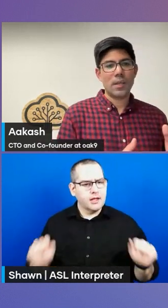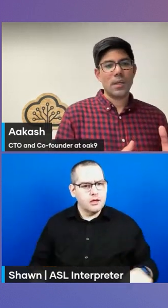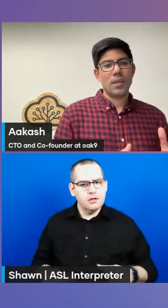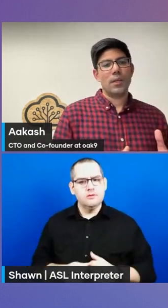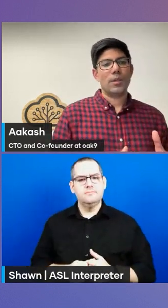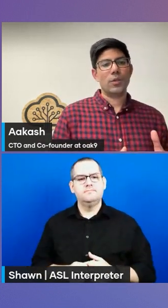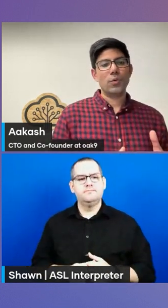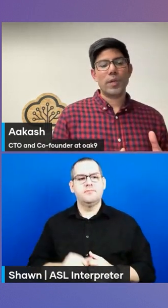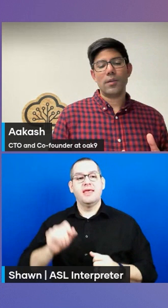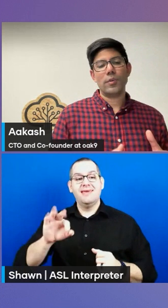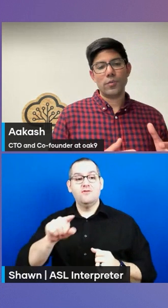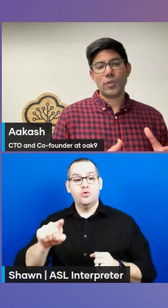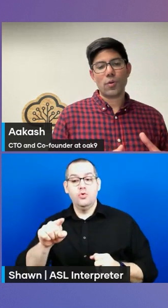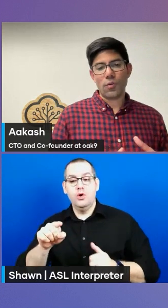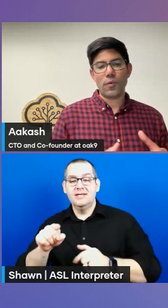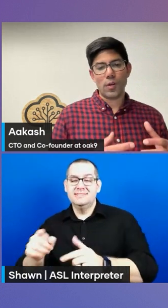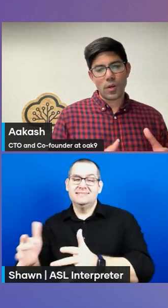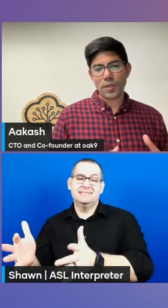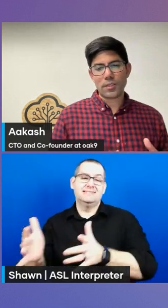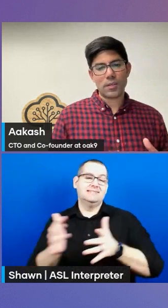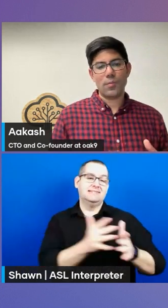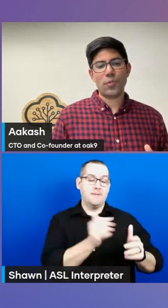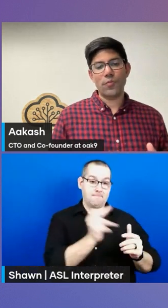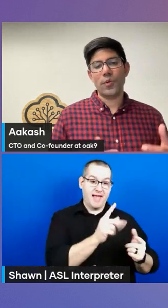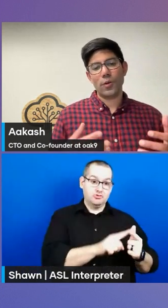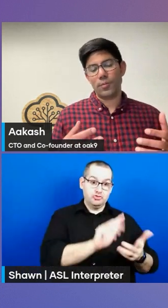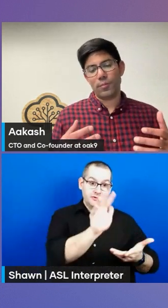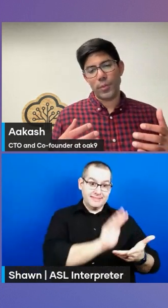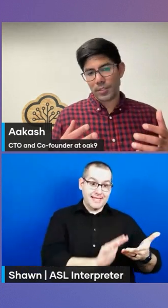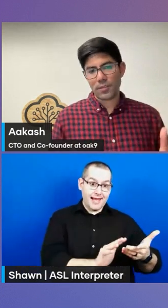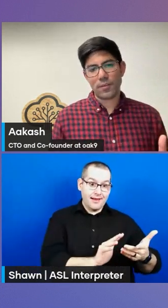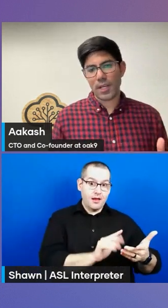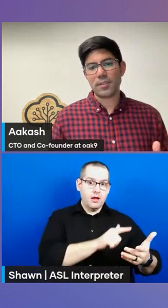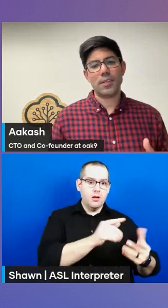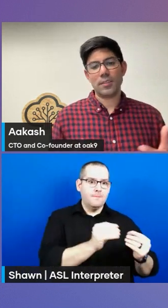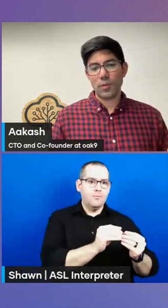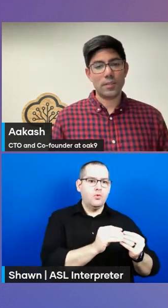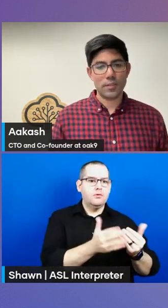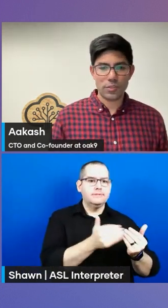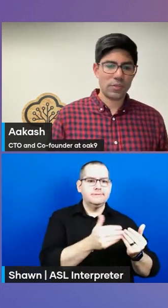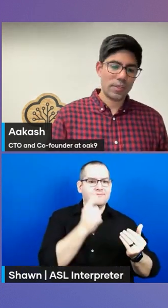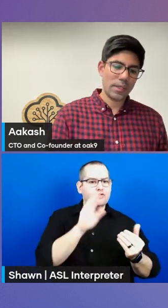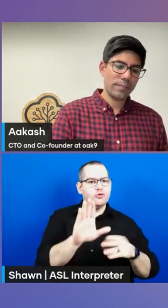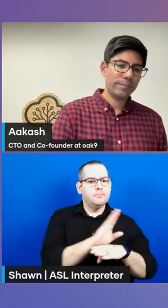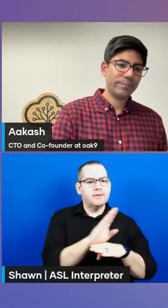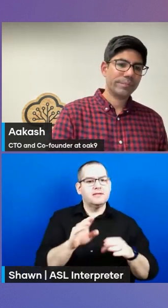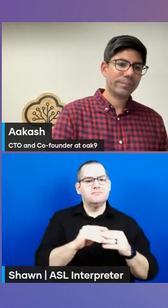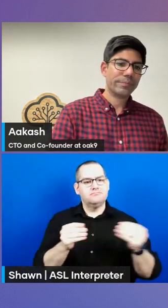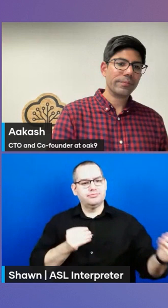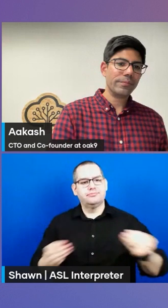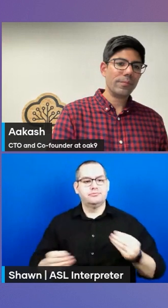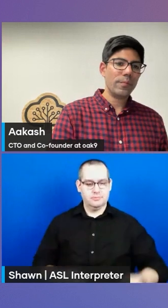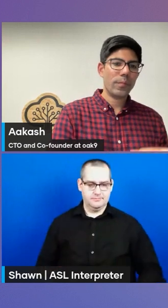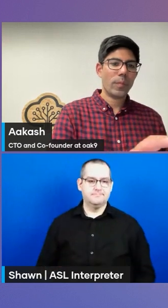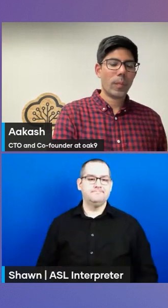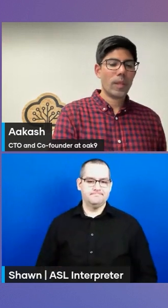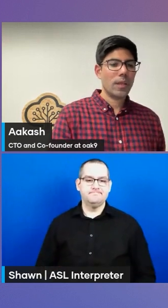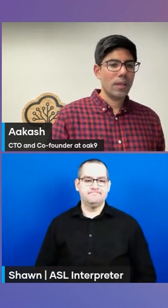design, you can reduce your overall cost, improve your business velocity as well as agility.